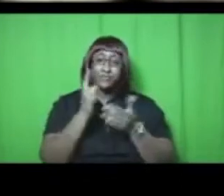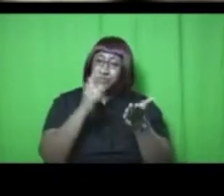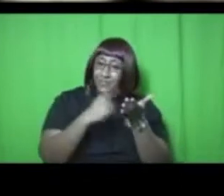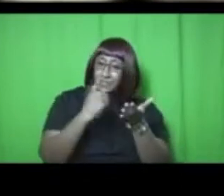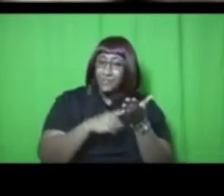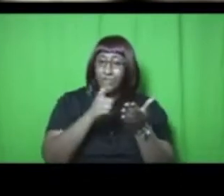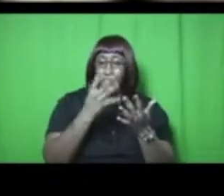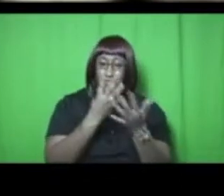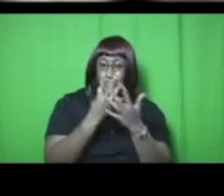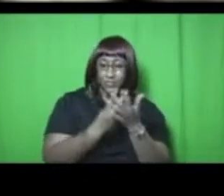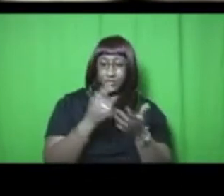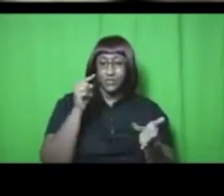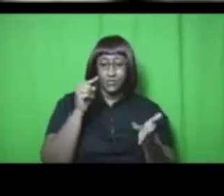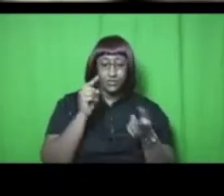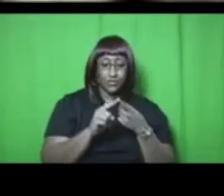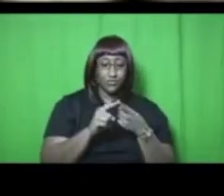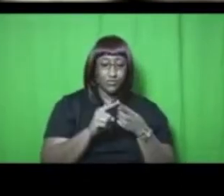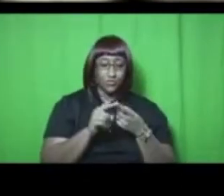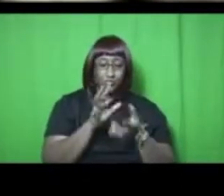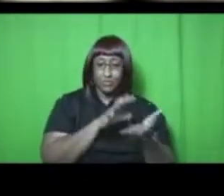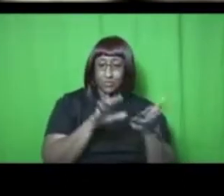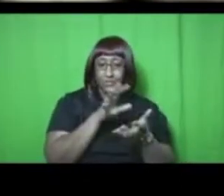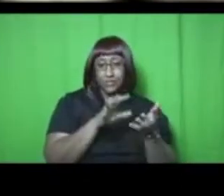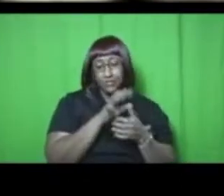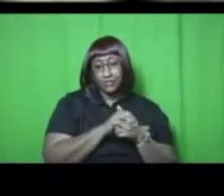sometimes you're confined into dysfunctionality.